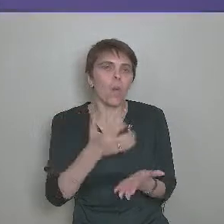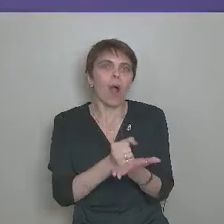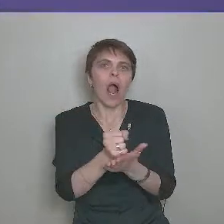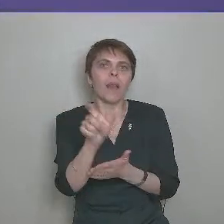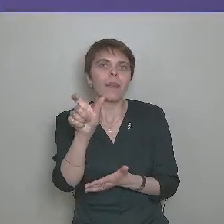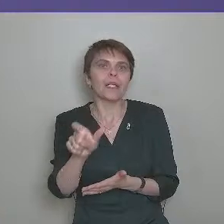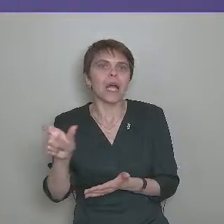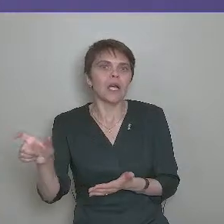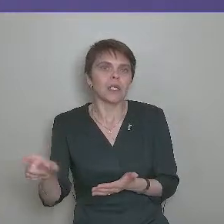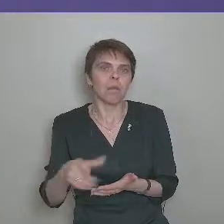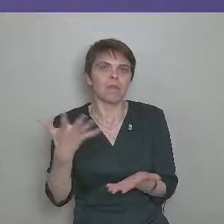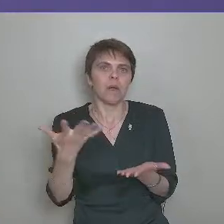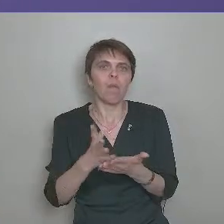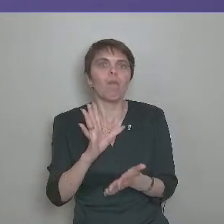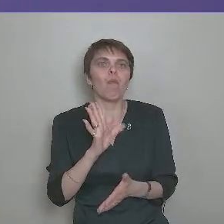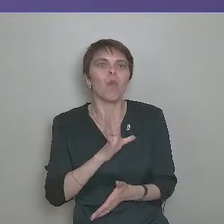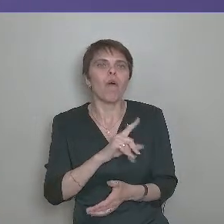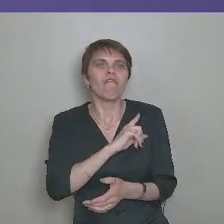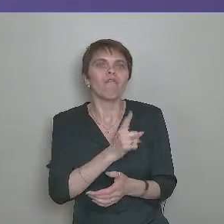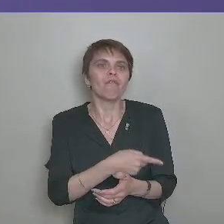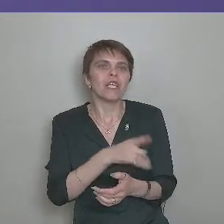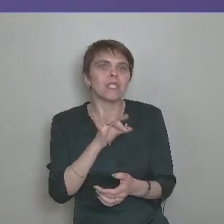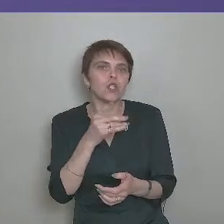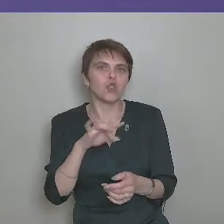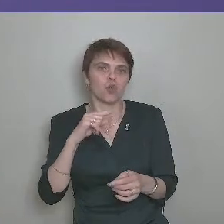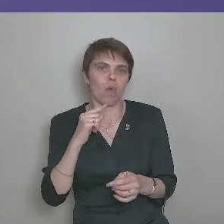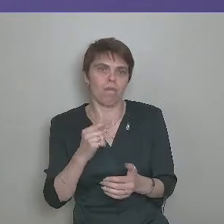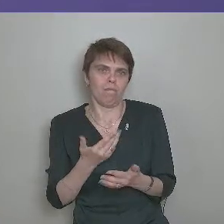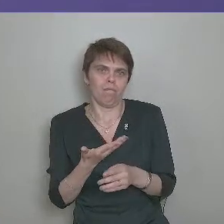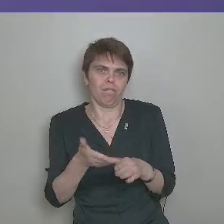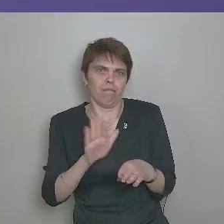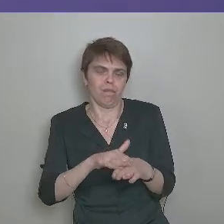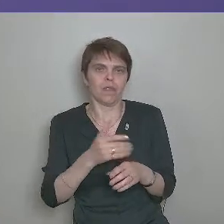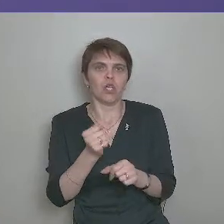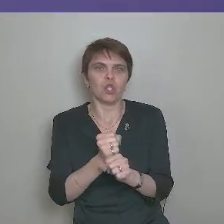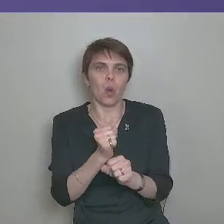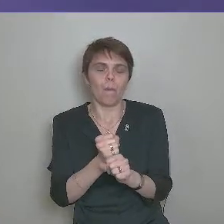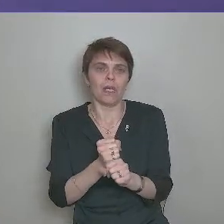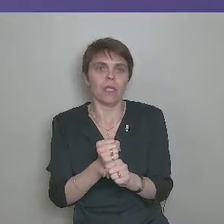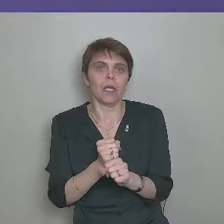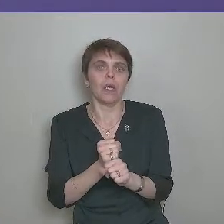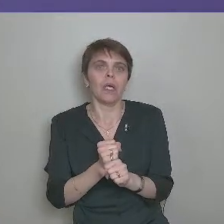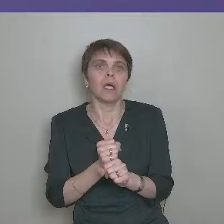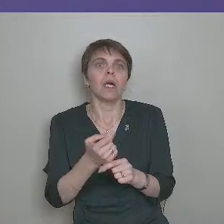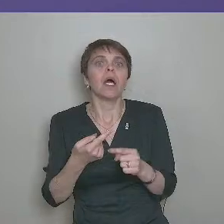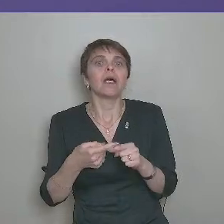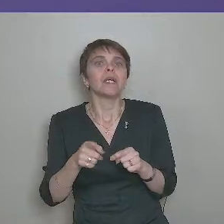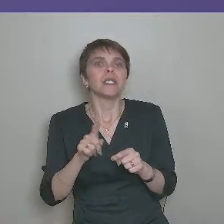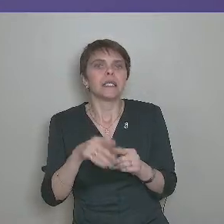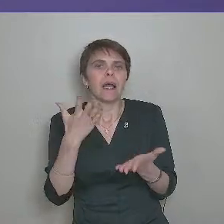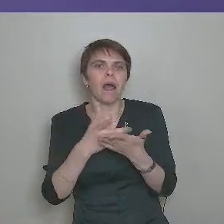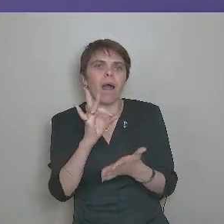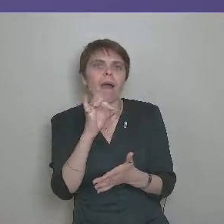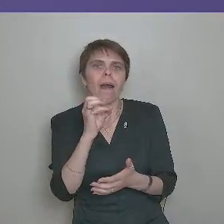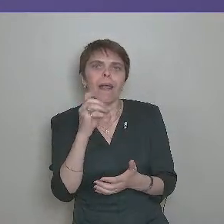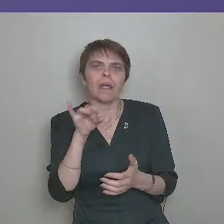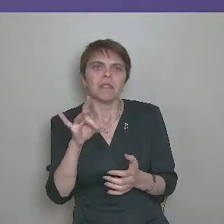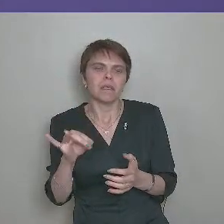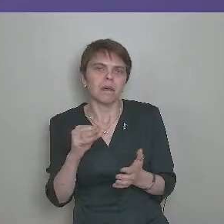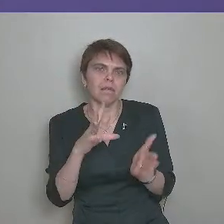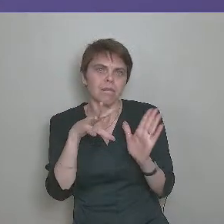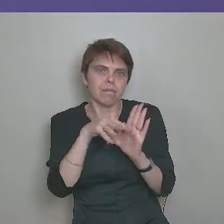that a lot of potential candidates and will have difficulties in doing it because it is necessary to have